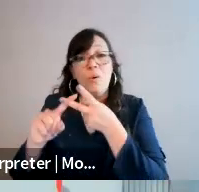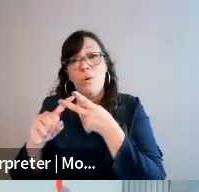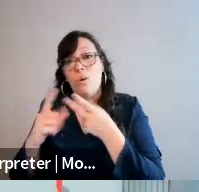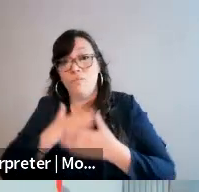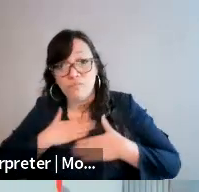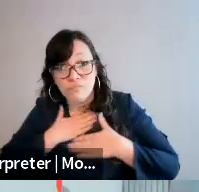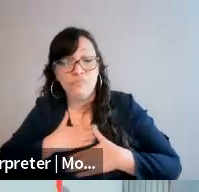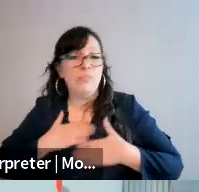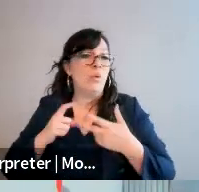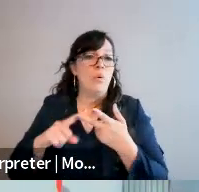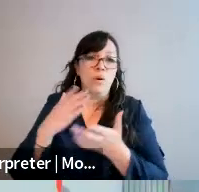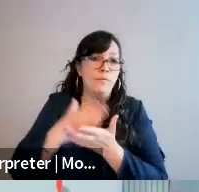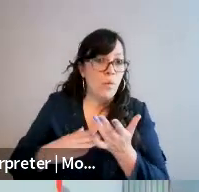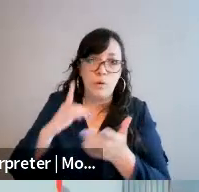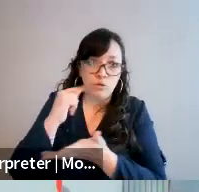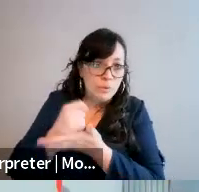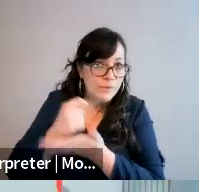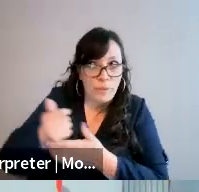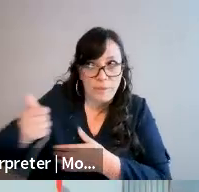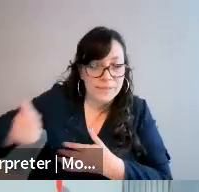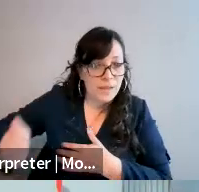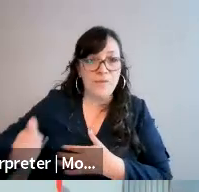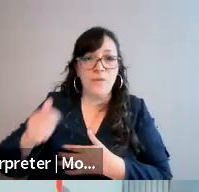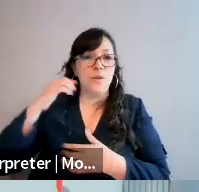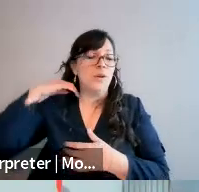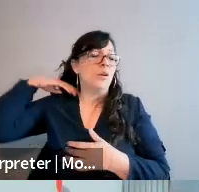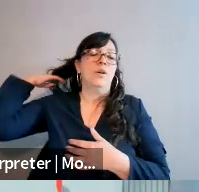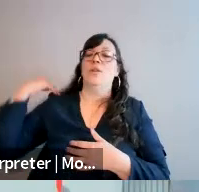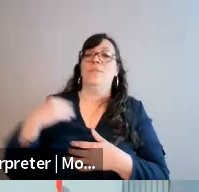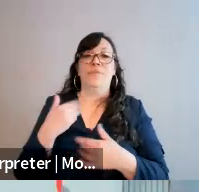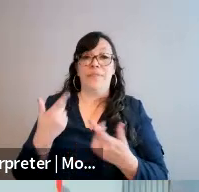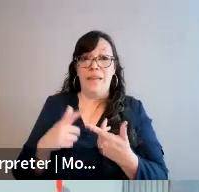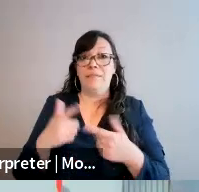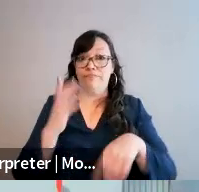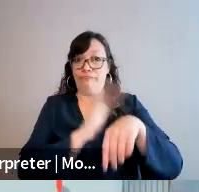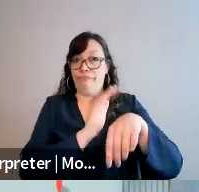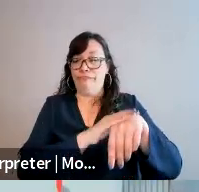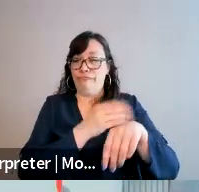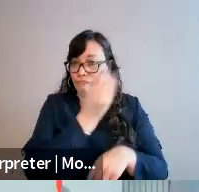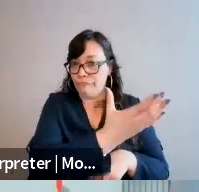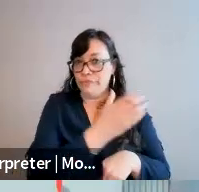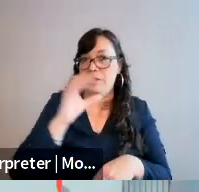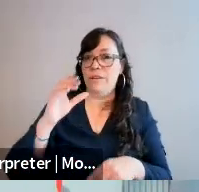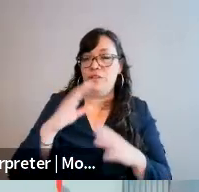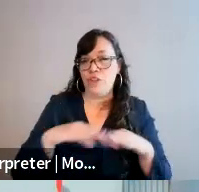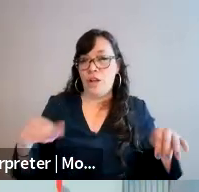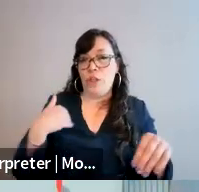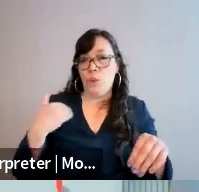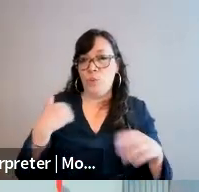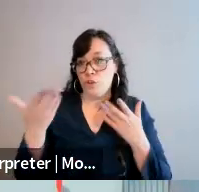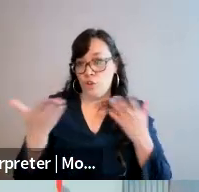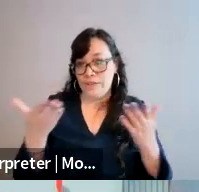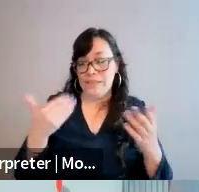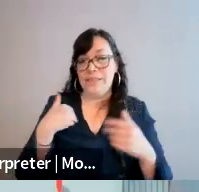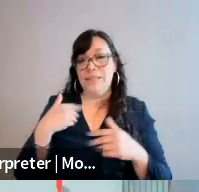recreational drugs in some capacity, or otherwise coming to the attention of child and youth services. Climate activists are increasingly